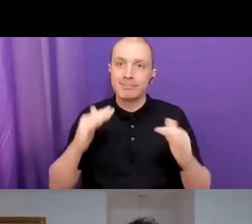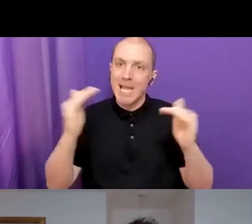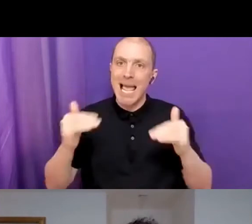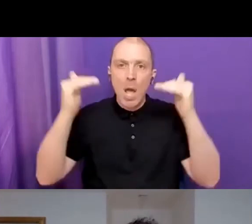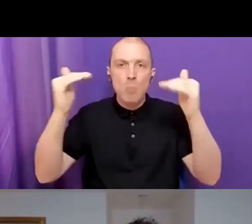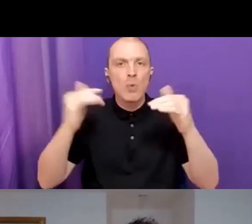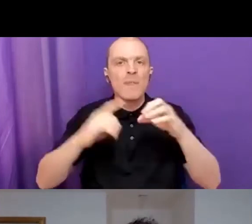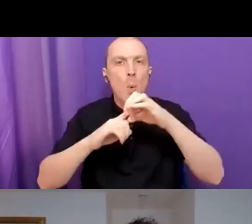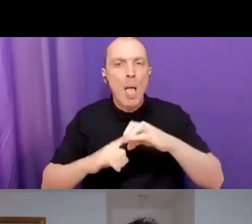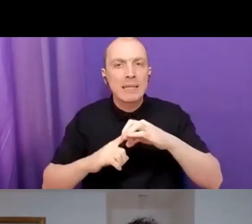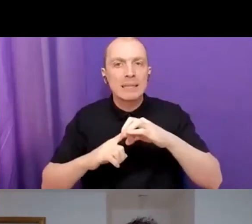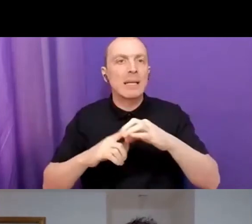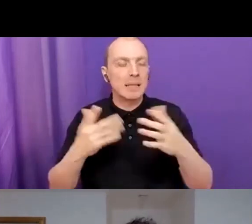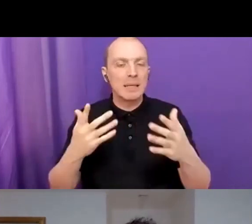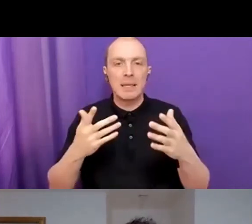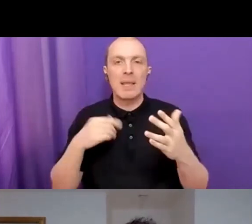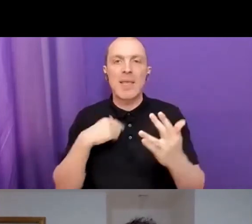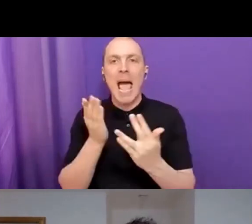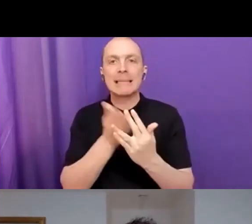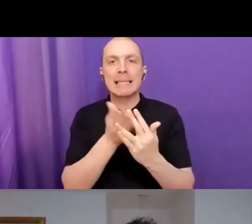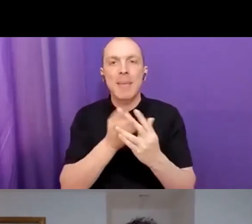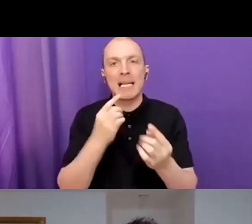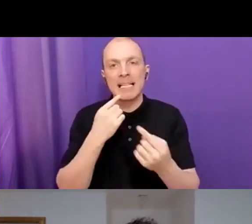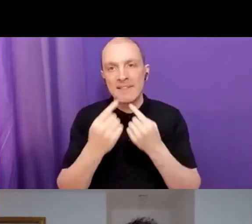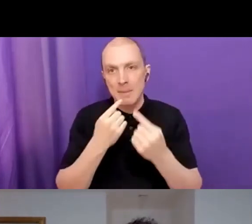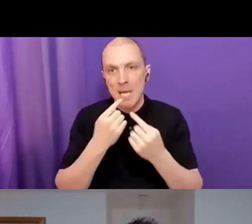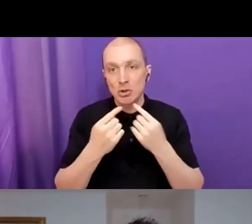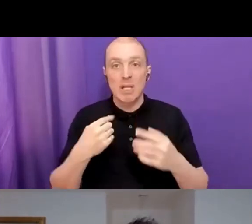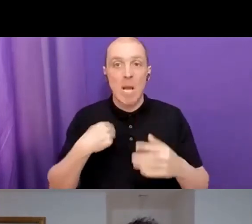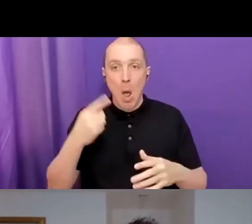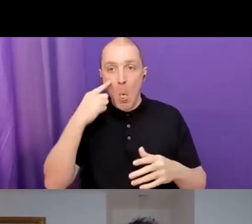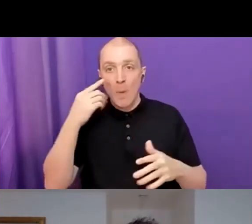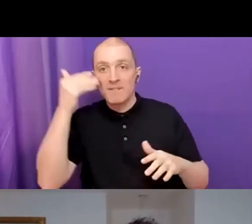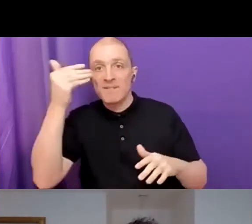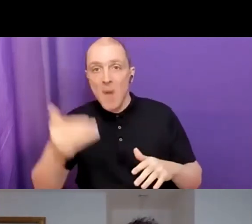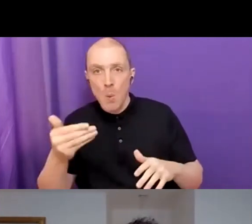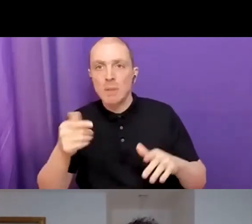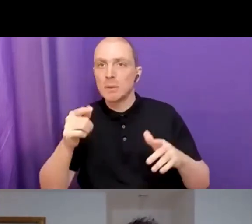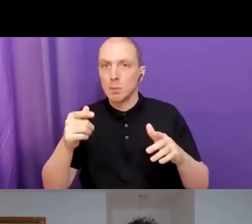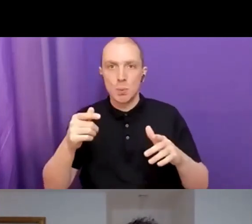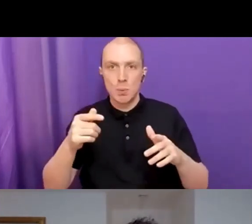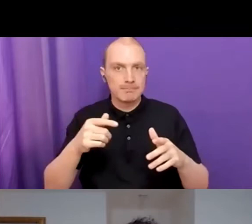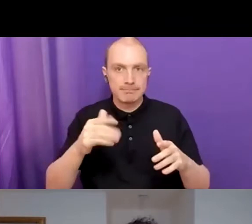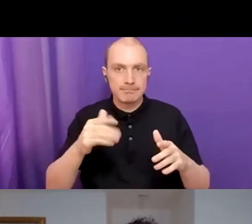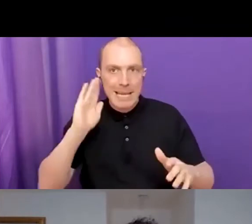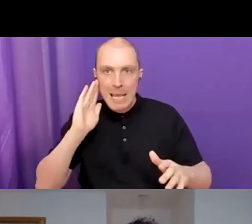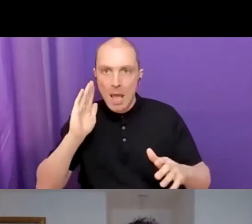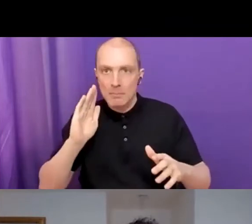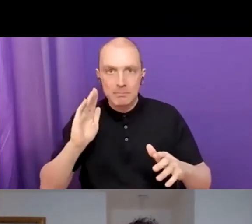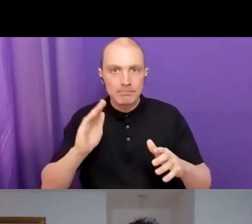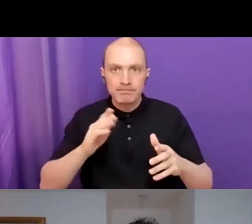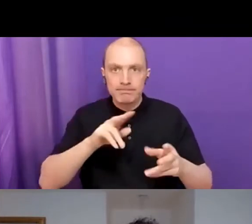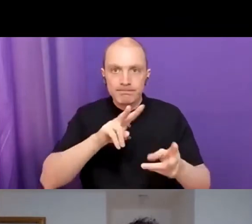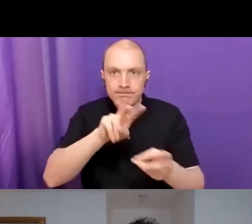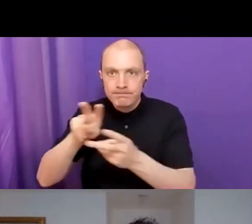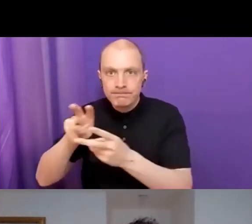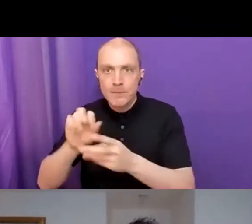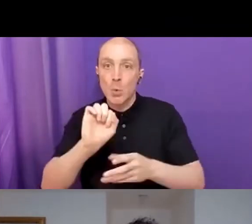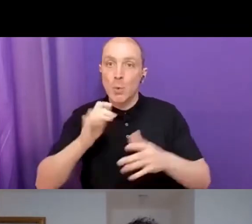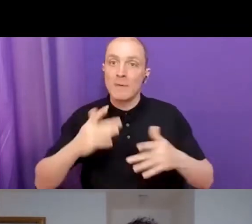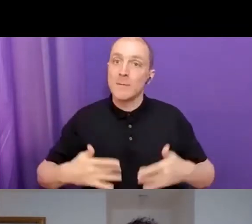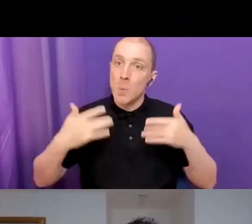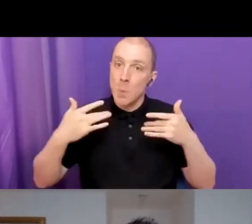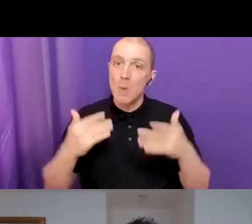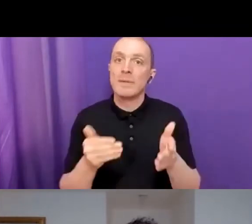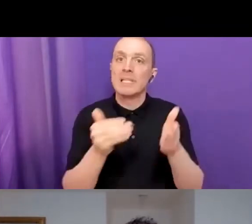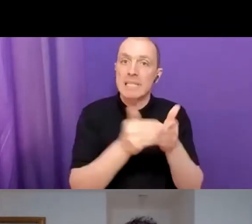accessibility information currently available. And I look forward to hearing what you're going to tell me soon. But for now, I'll pass you back to Emma and